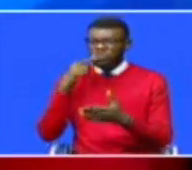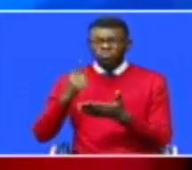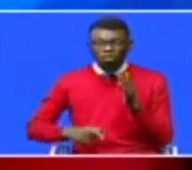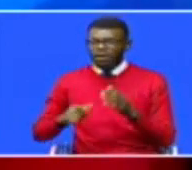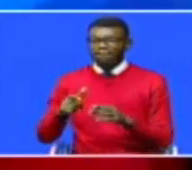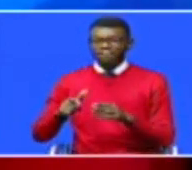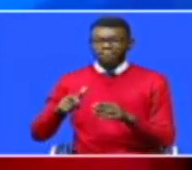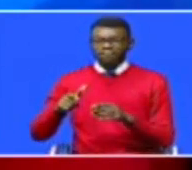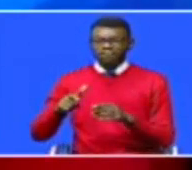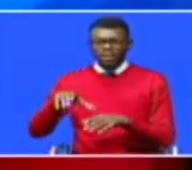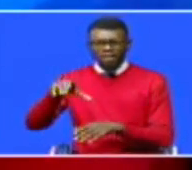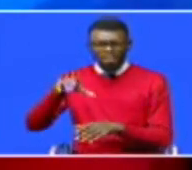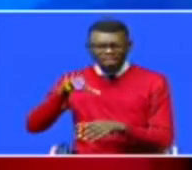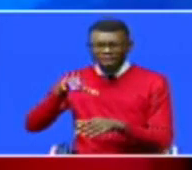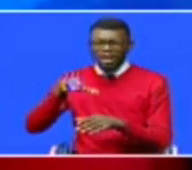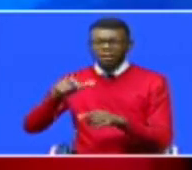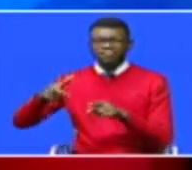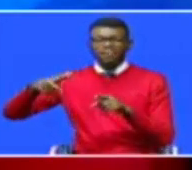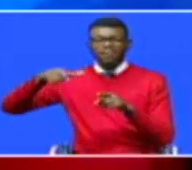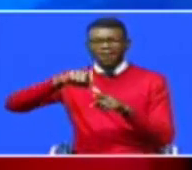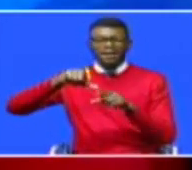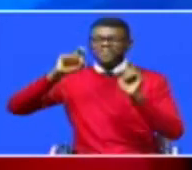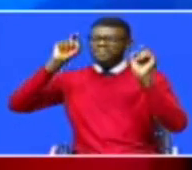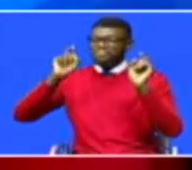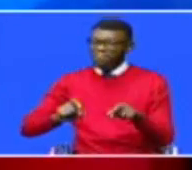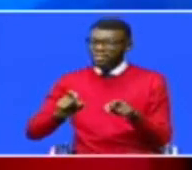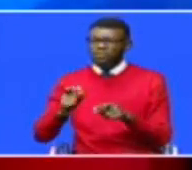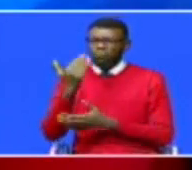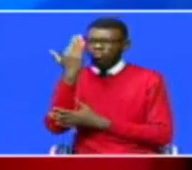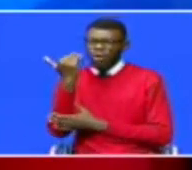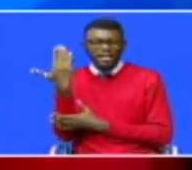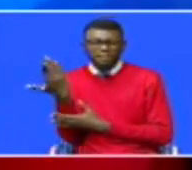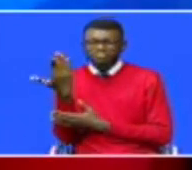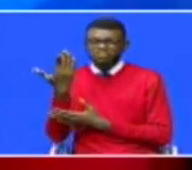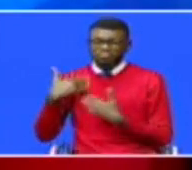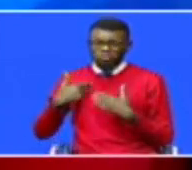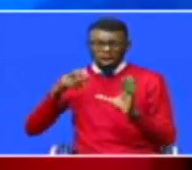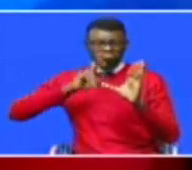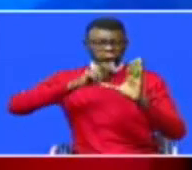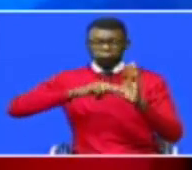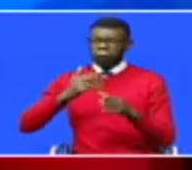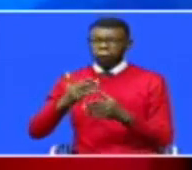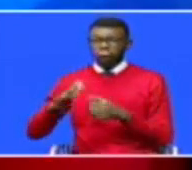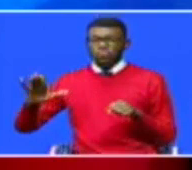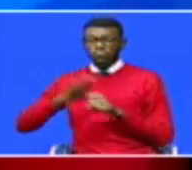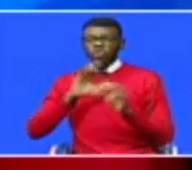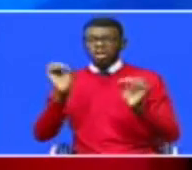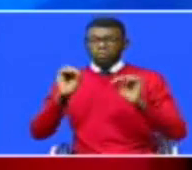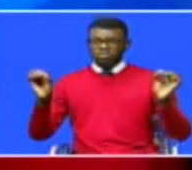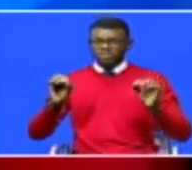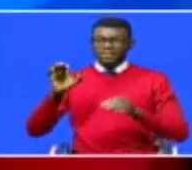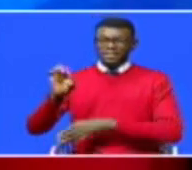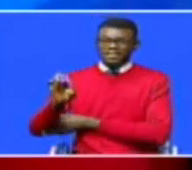hike fare so as to cushion themselves as they are currently operating at half capacity. The latest review by the Energy